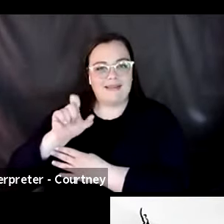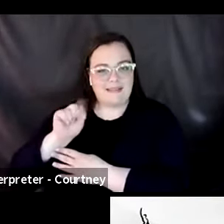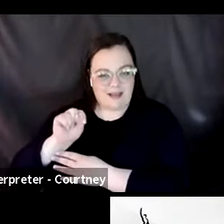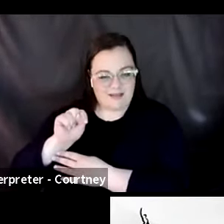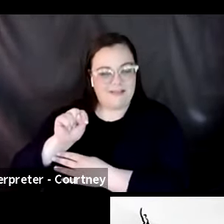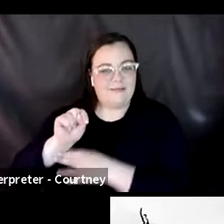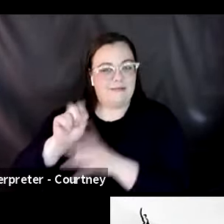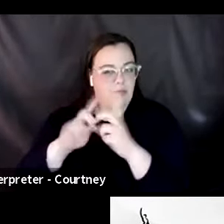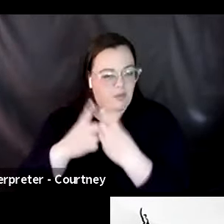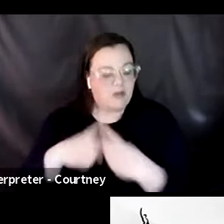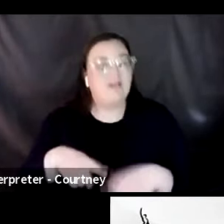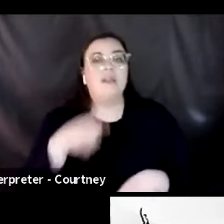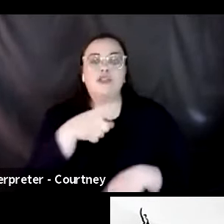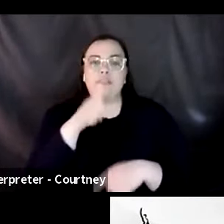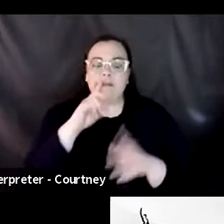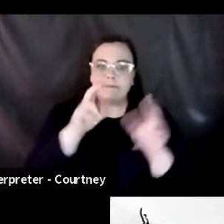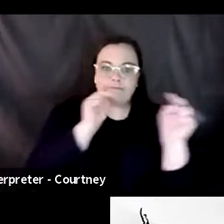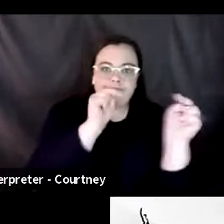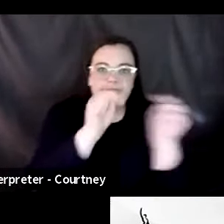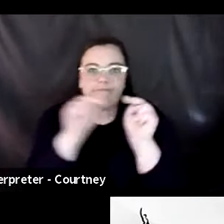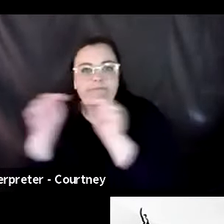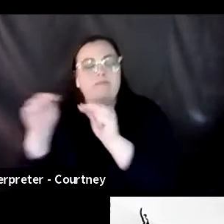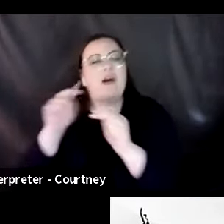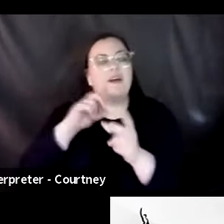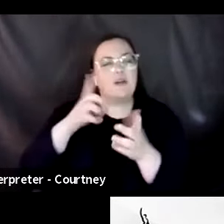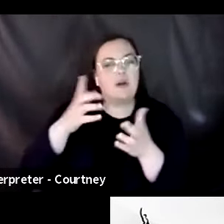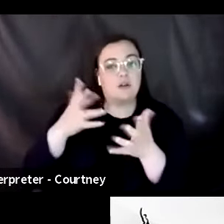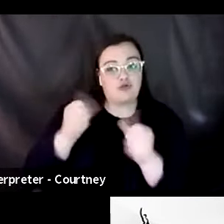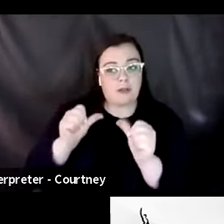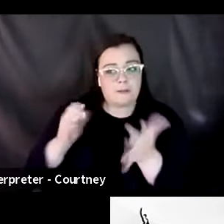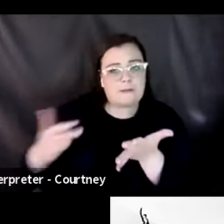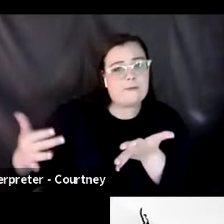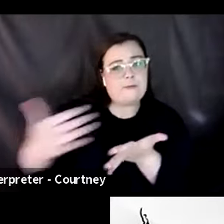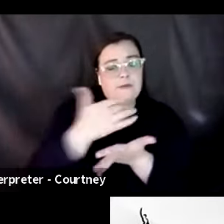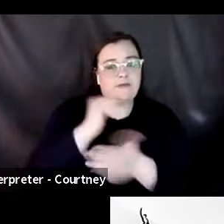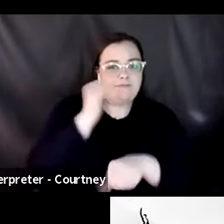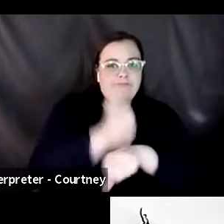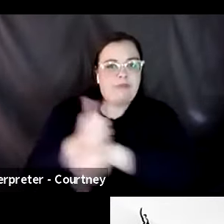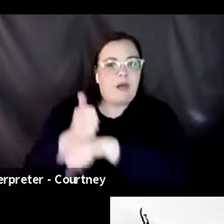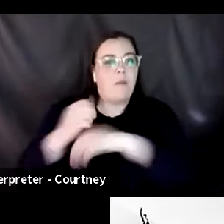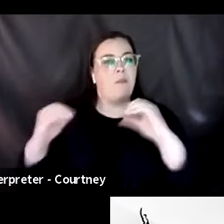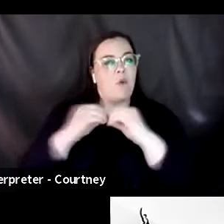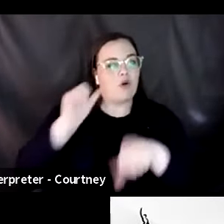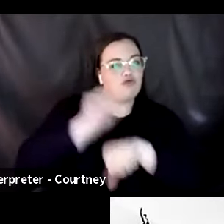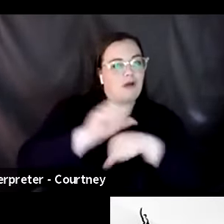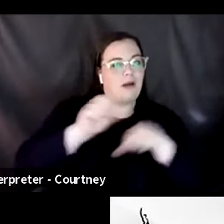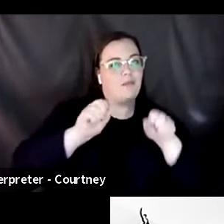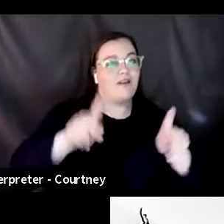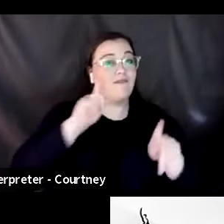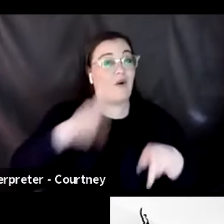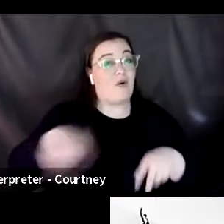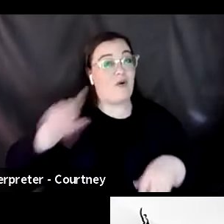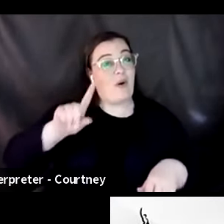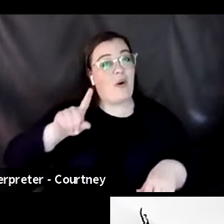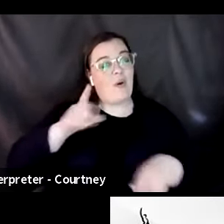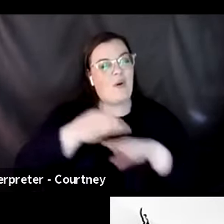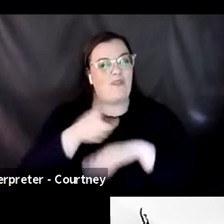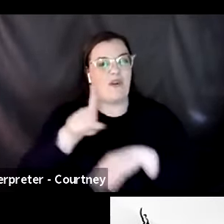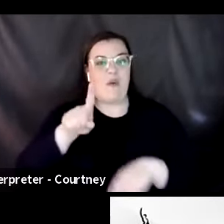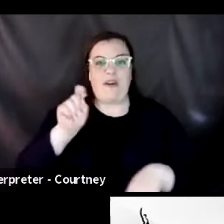collective bargaining agreements and works to organize more job opportunities for SAG-AFTRA's 160,000